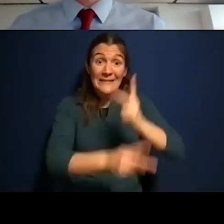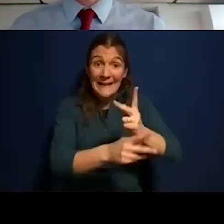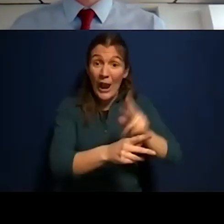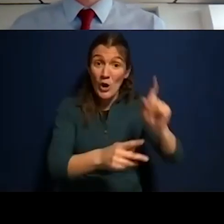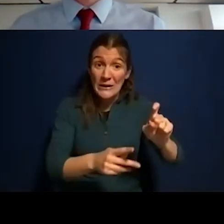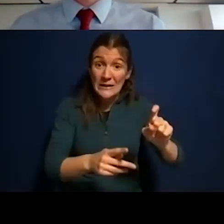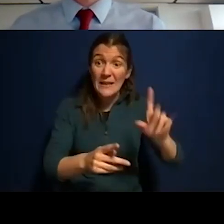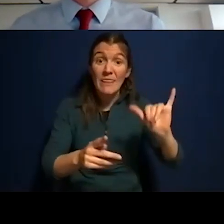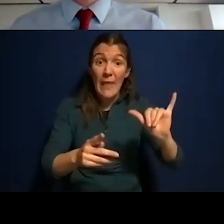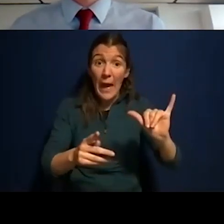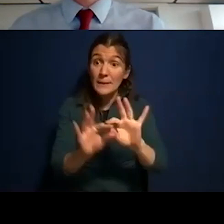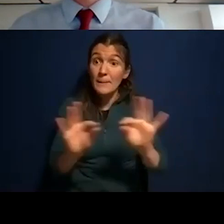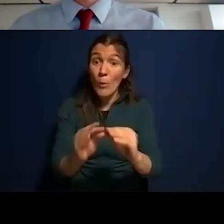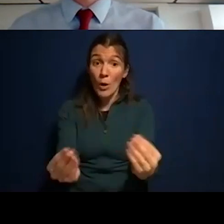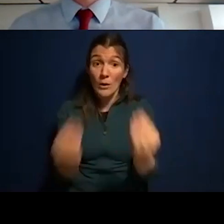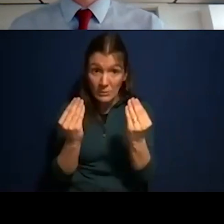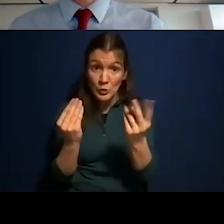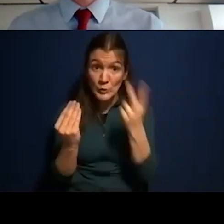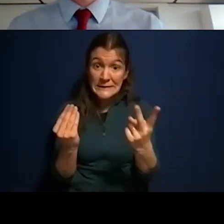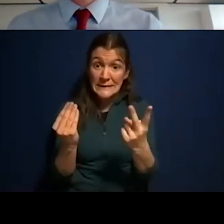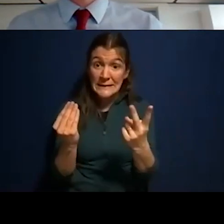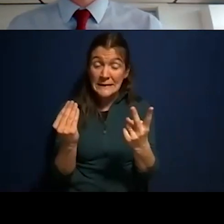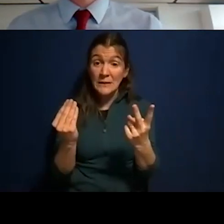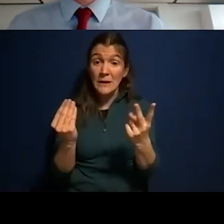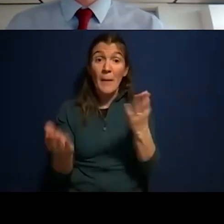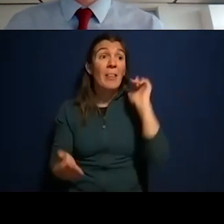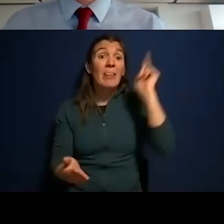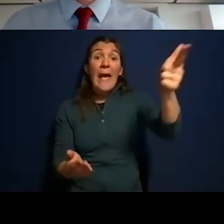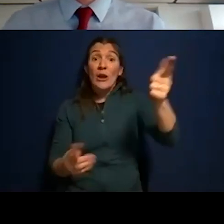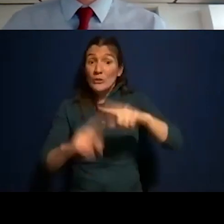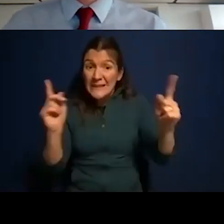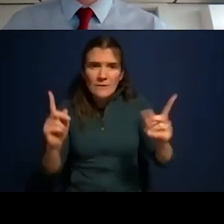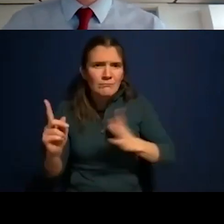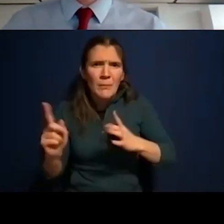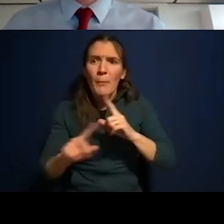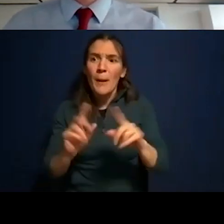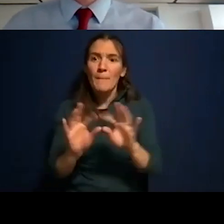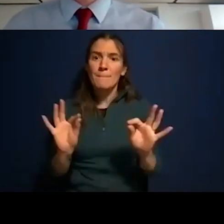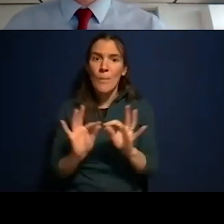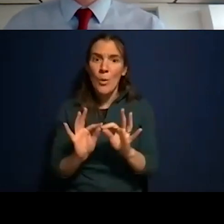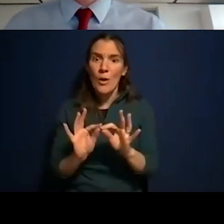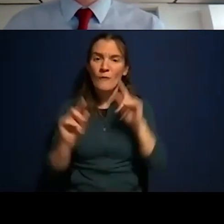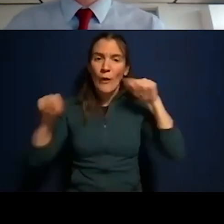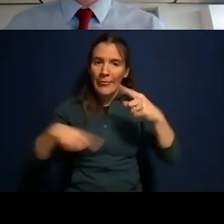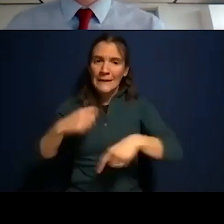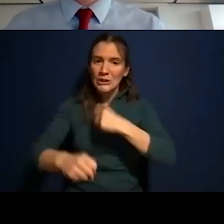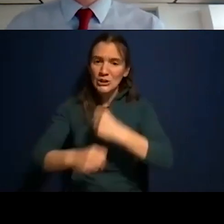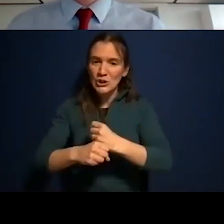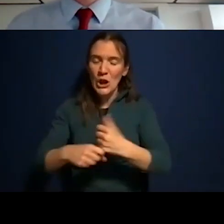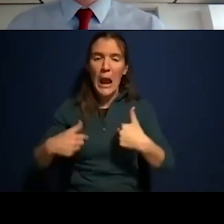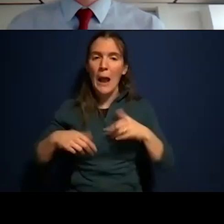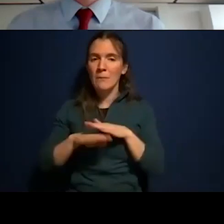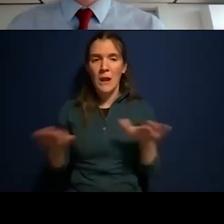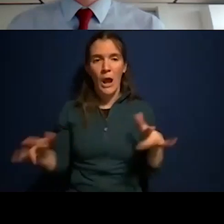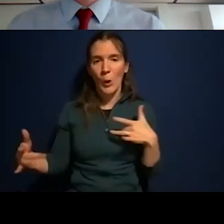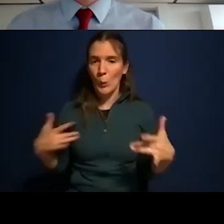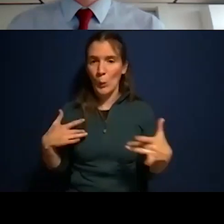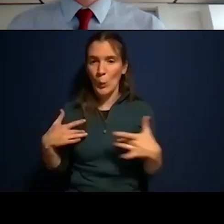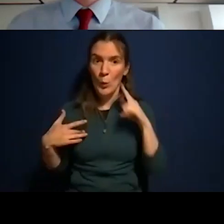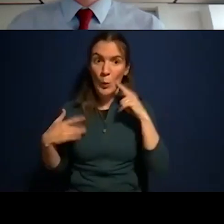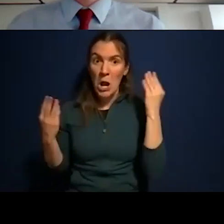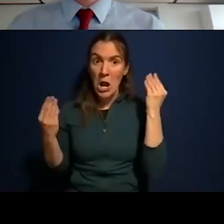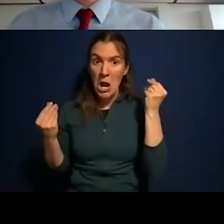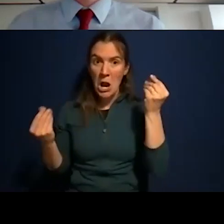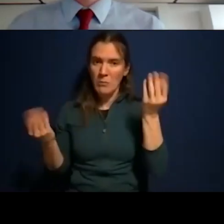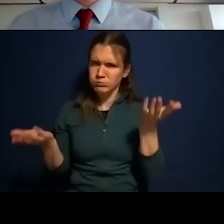and that board can wrestle with that issue. But for this year, I'm not too concerned that we're going to break the bank on